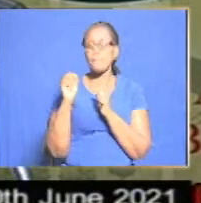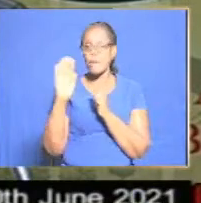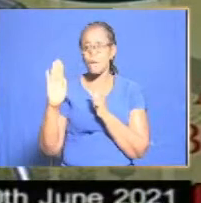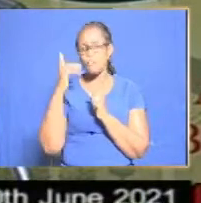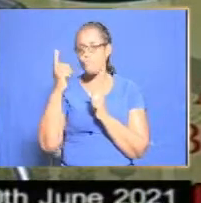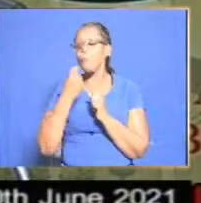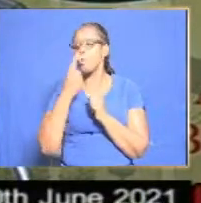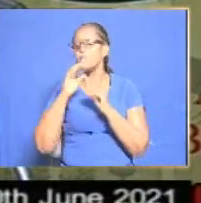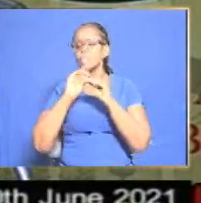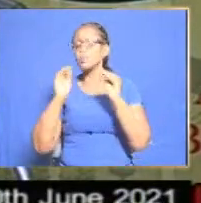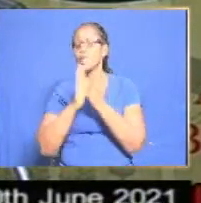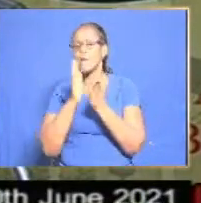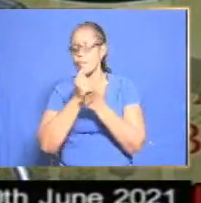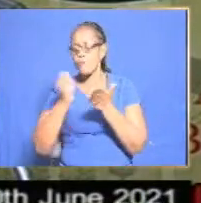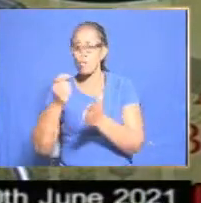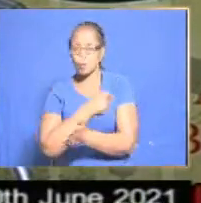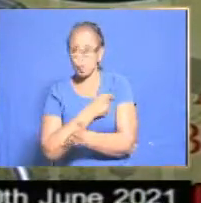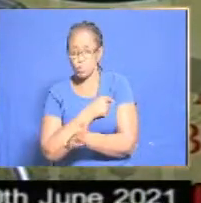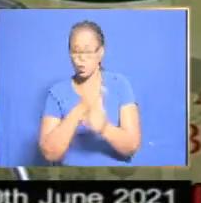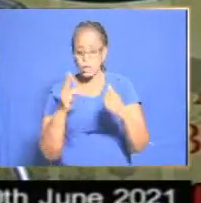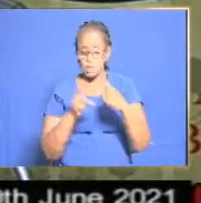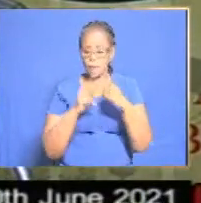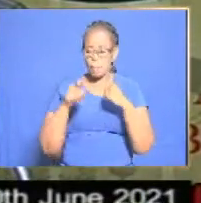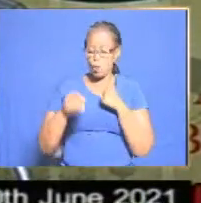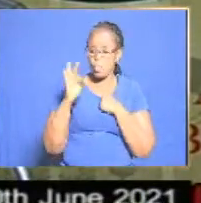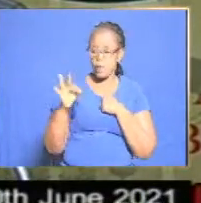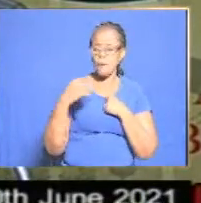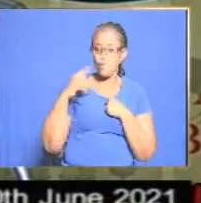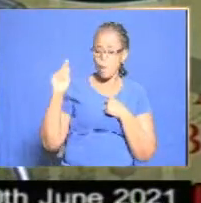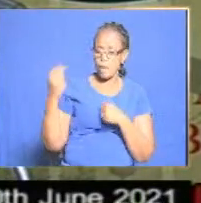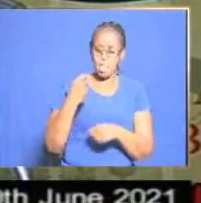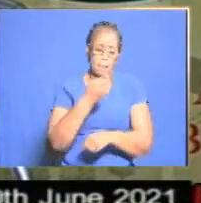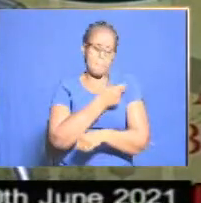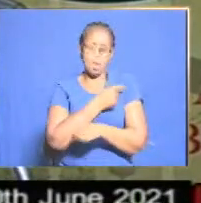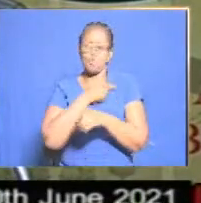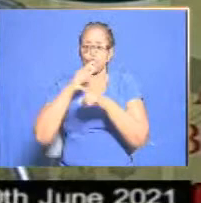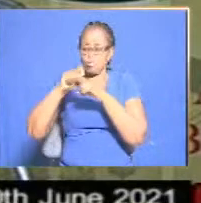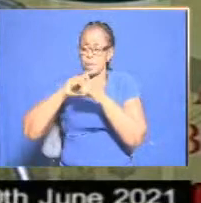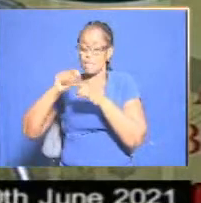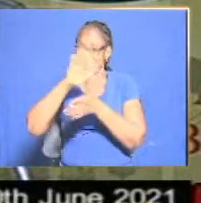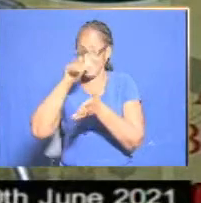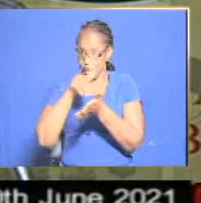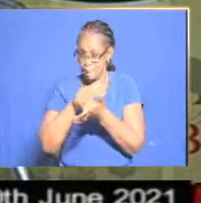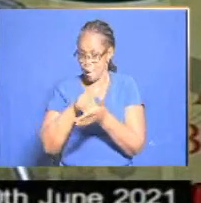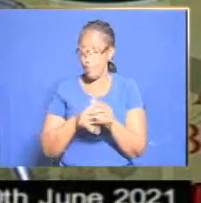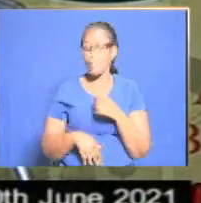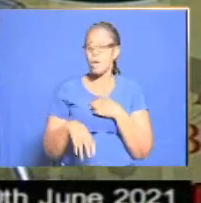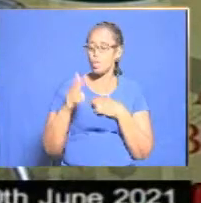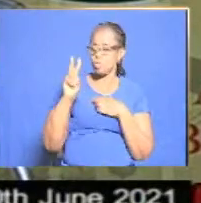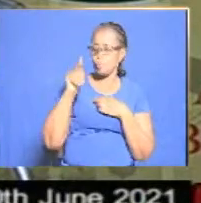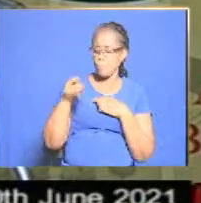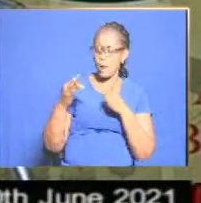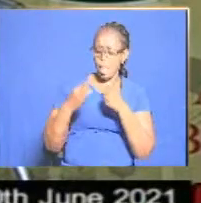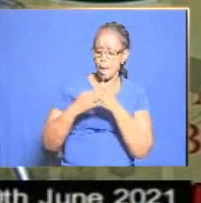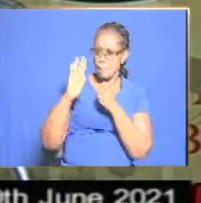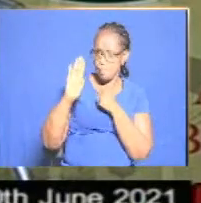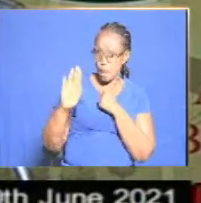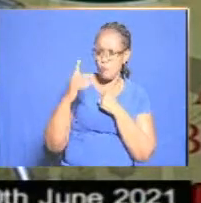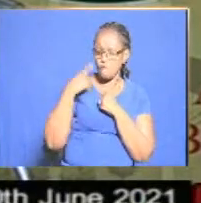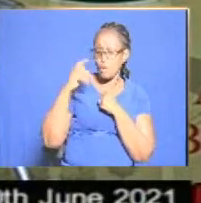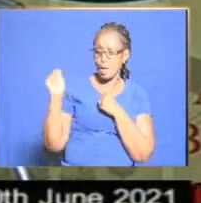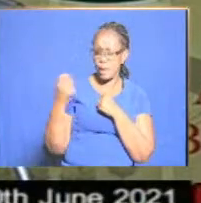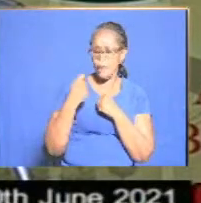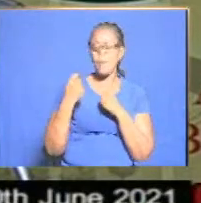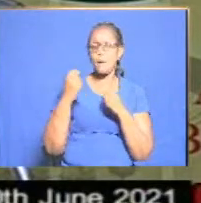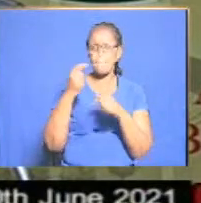Hospital, ₱7.3 billion for the Kenya Medical Training Center, ₱2.8 billion for the Kenya Medical Research